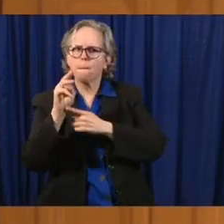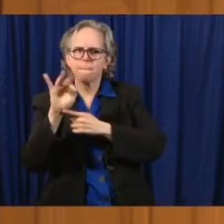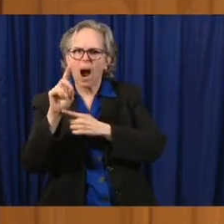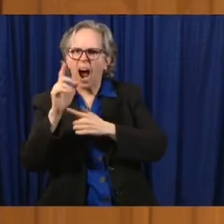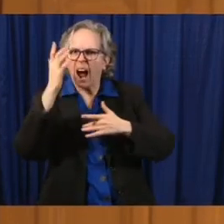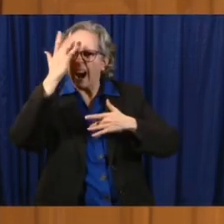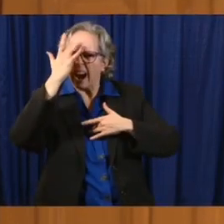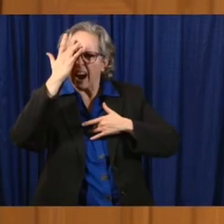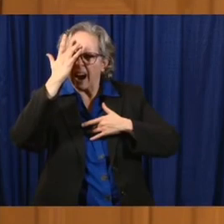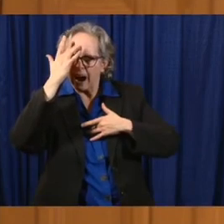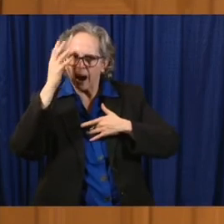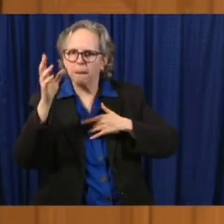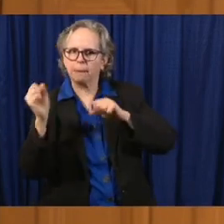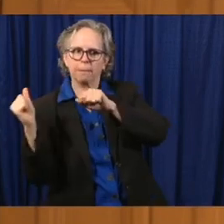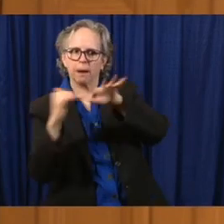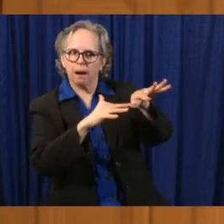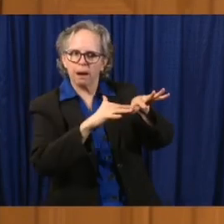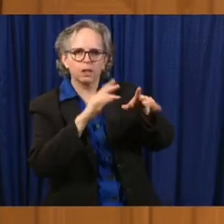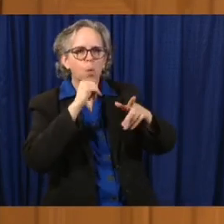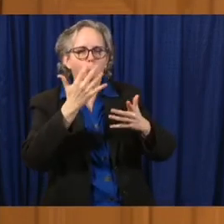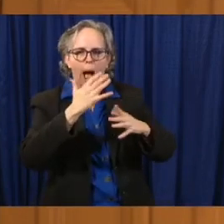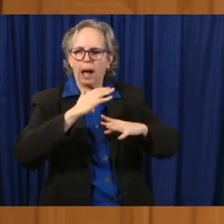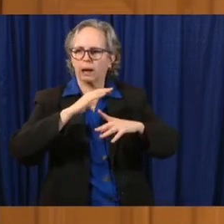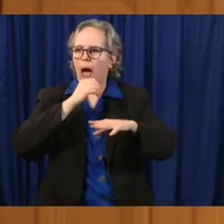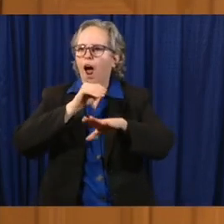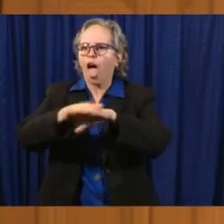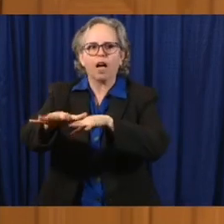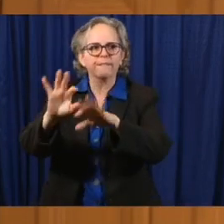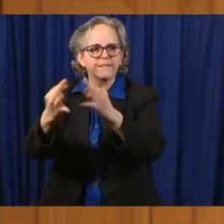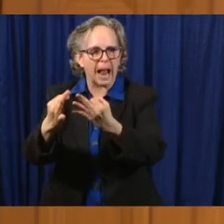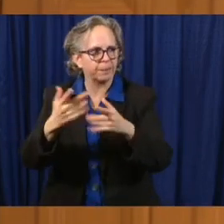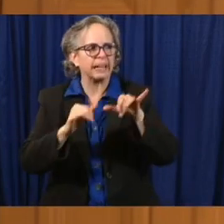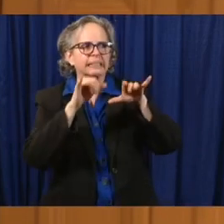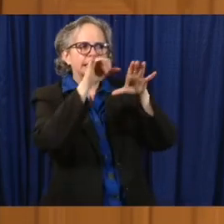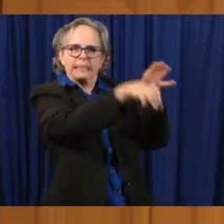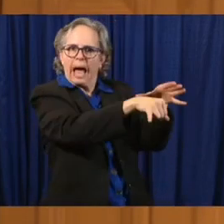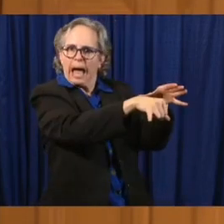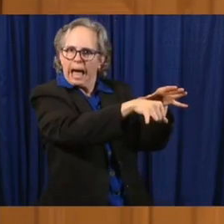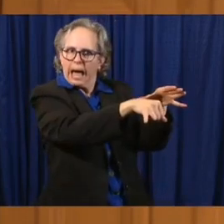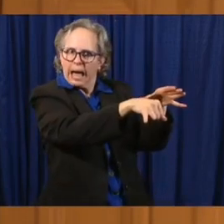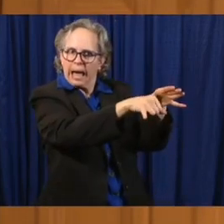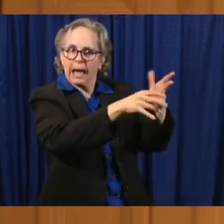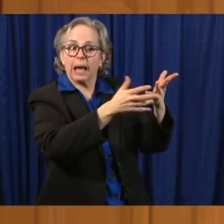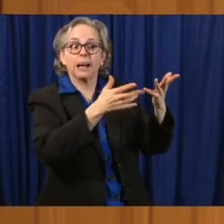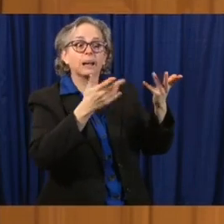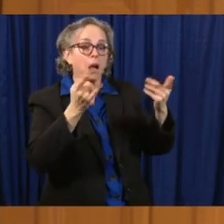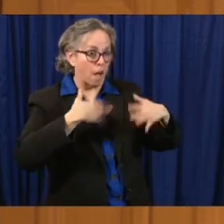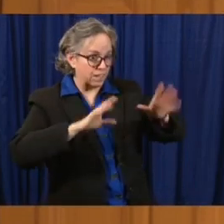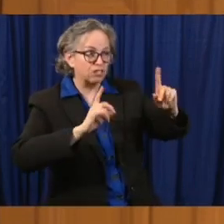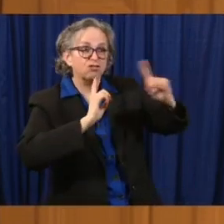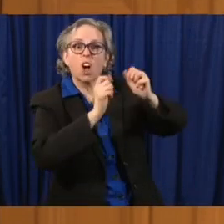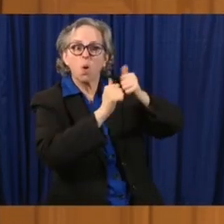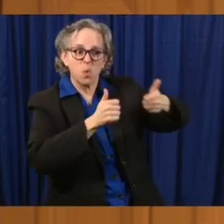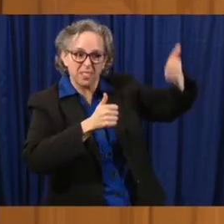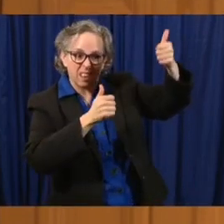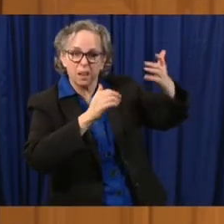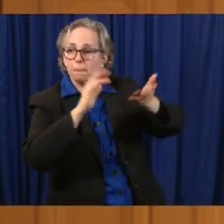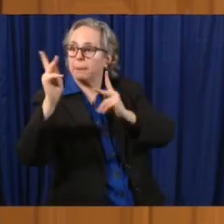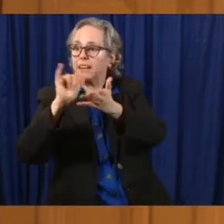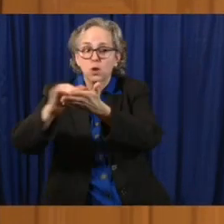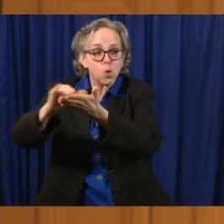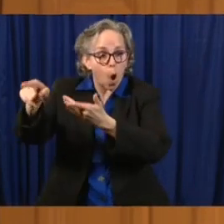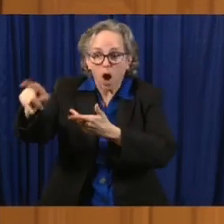to be when they can't go back to their home or a congregate setting. In other countries,